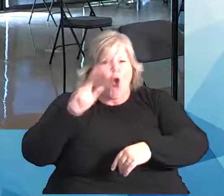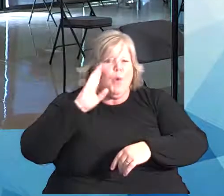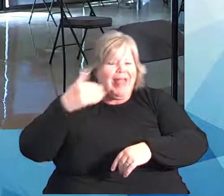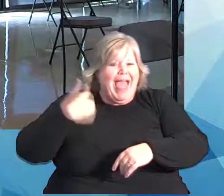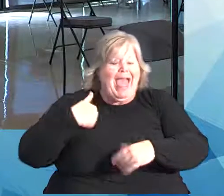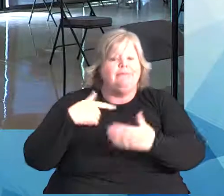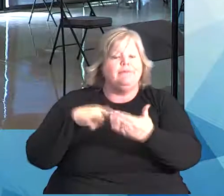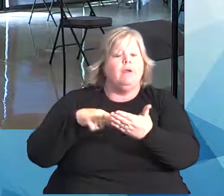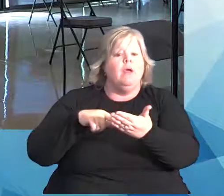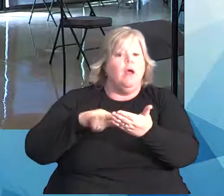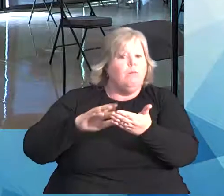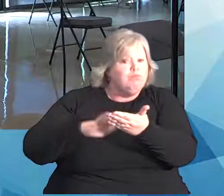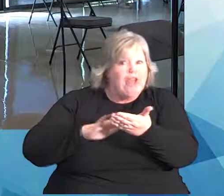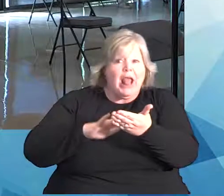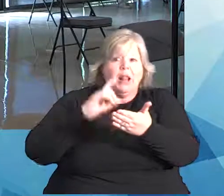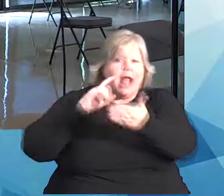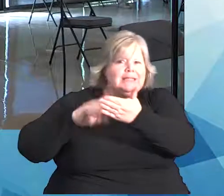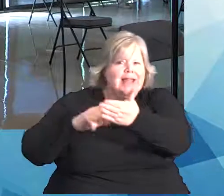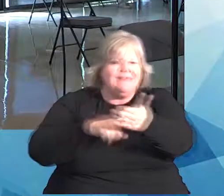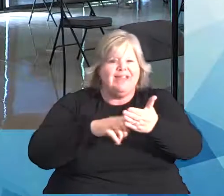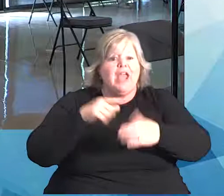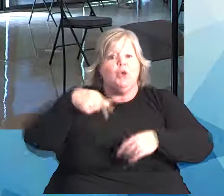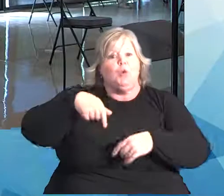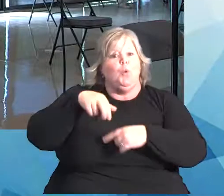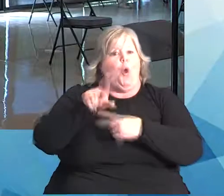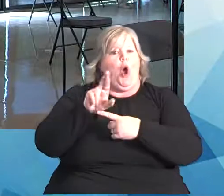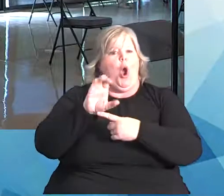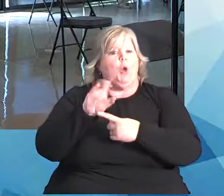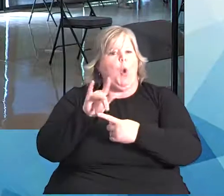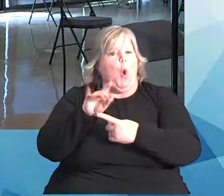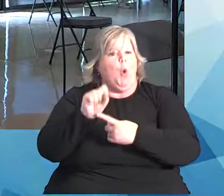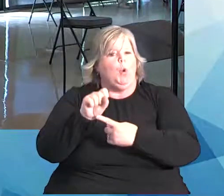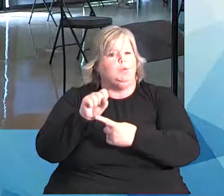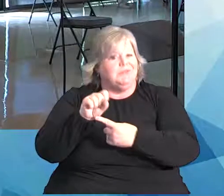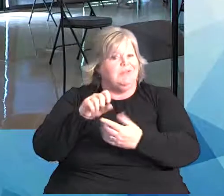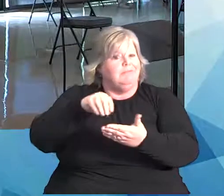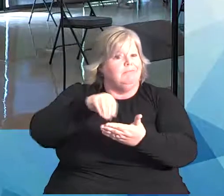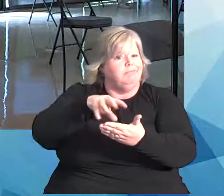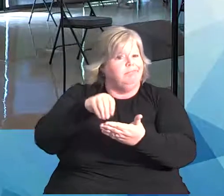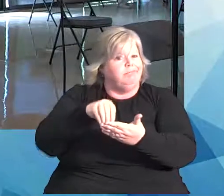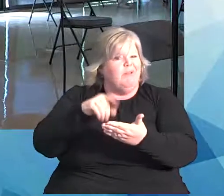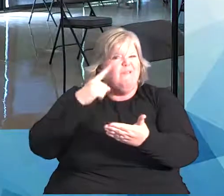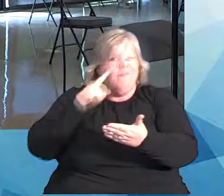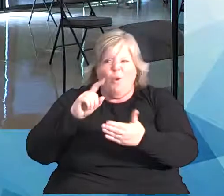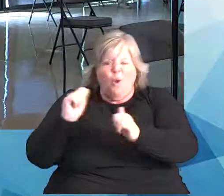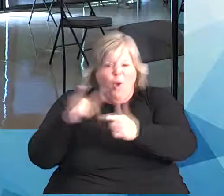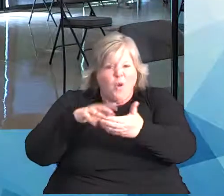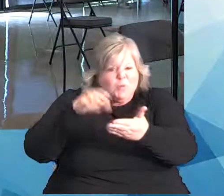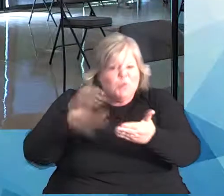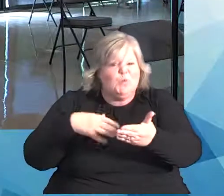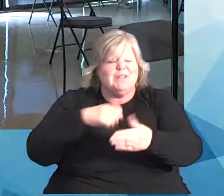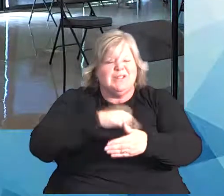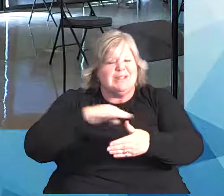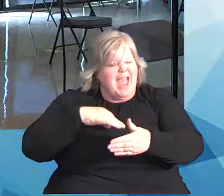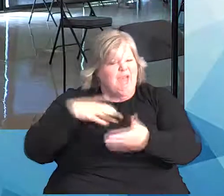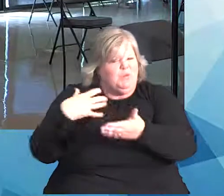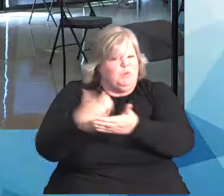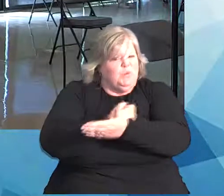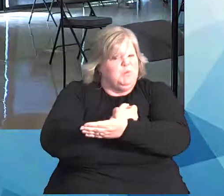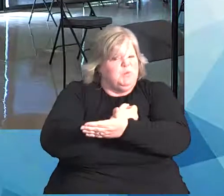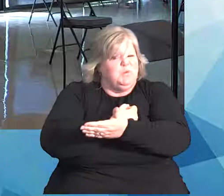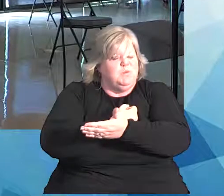Braille identifiers, and QR reader codes for your students and staff. Our menu